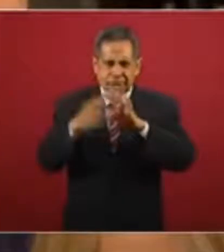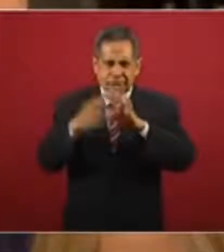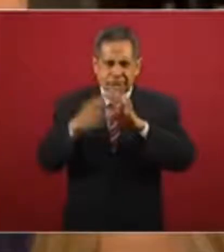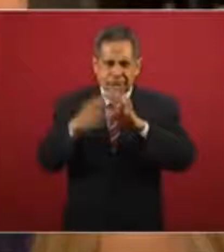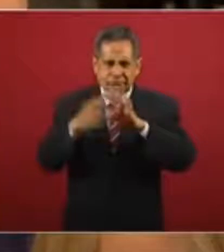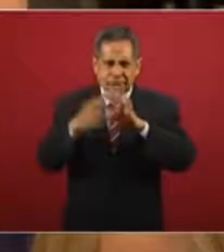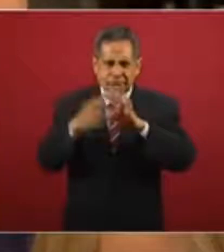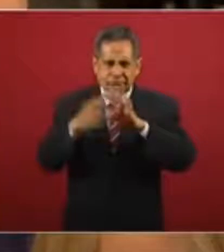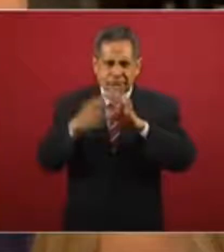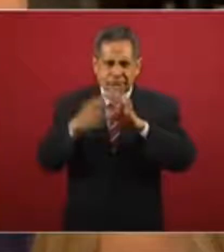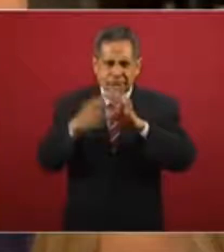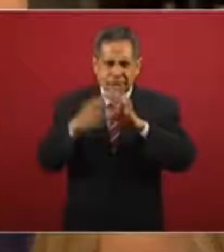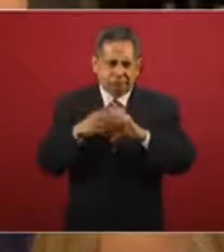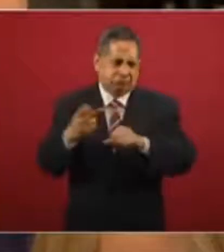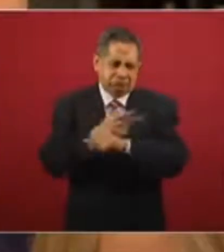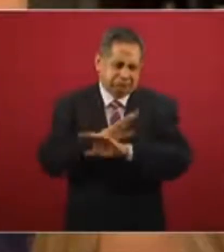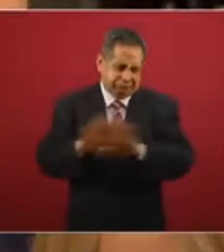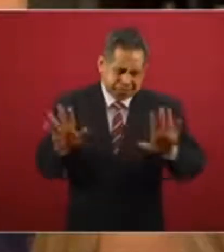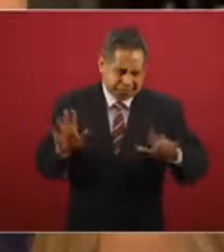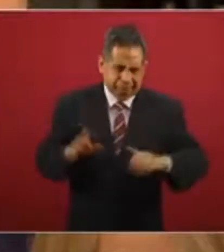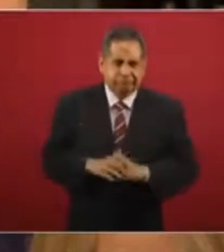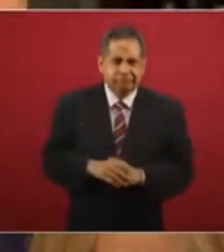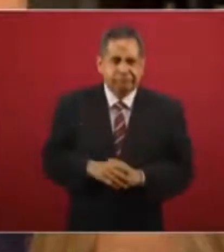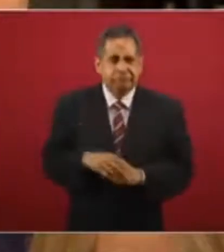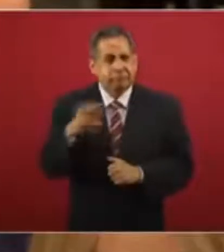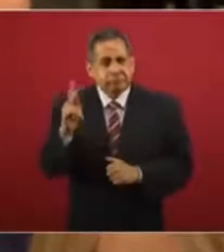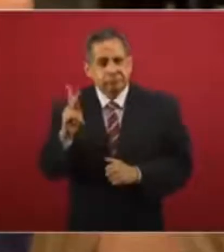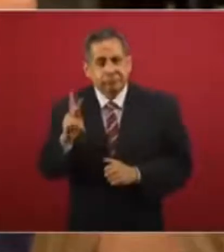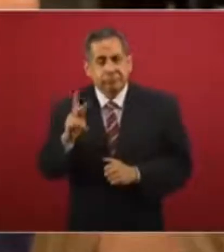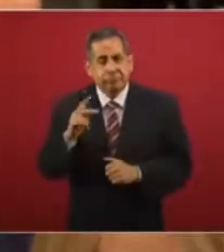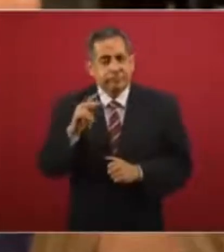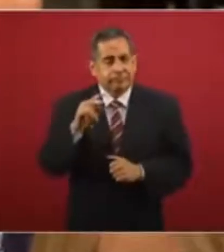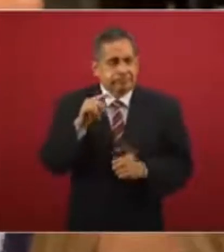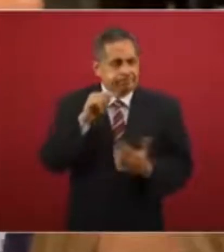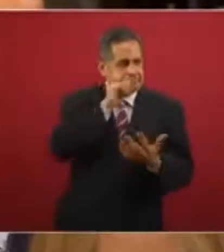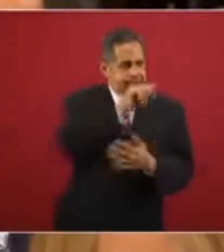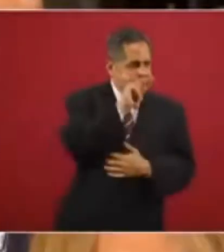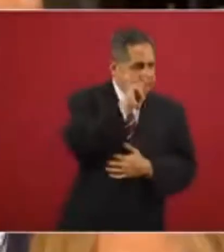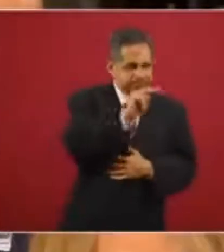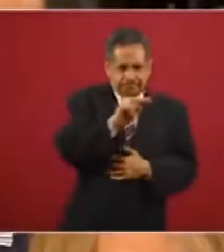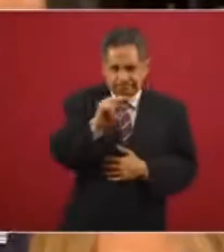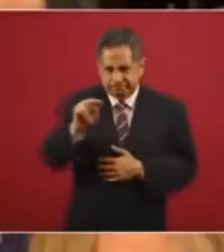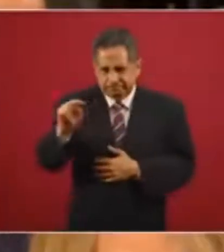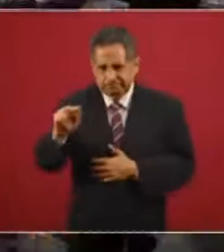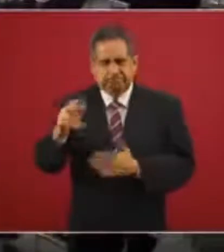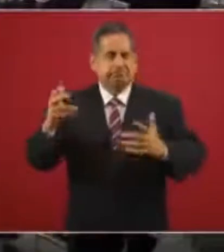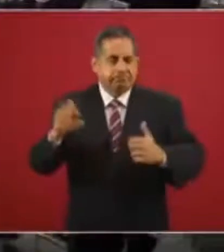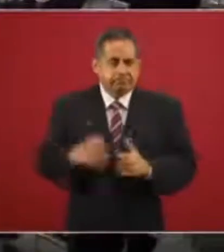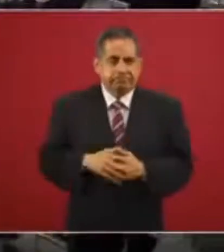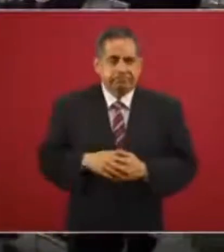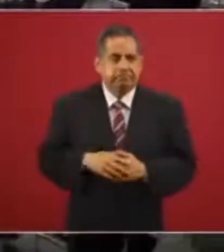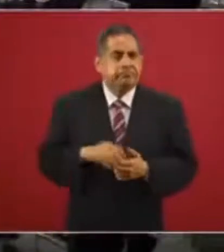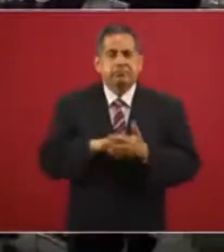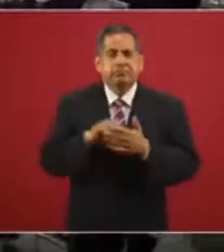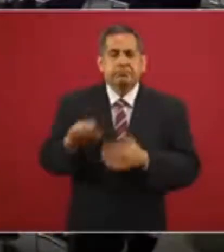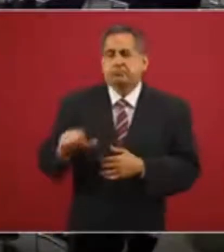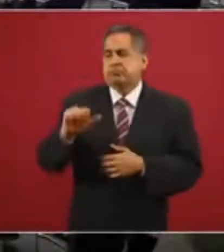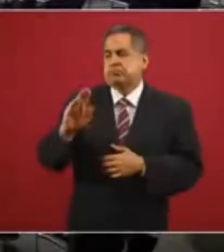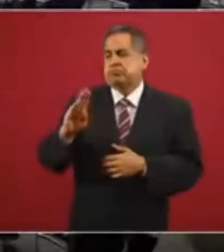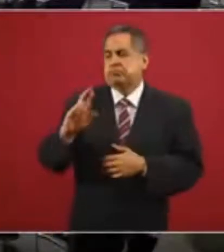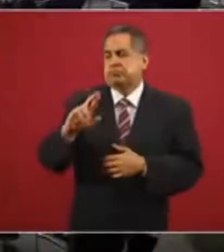a previous conference. Pero reaccionando a esto, por ejemplo, Abraham